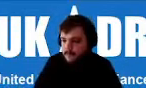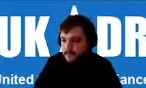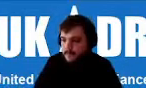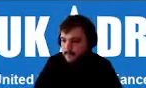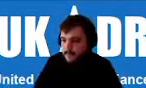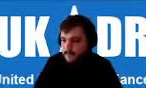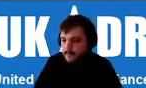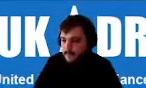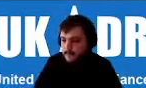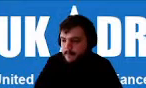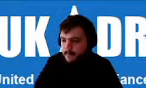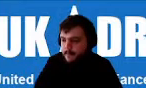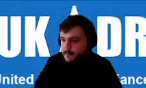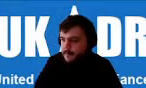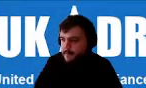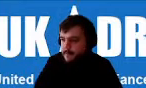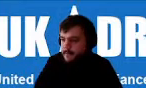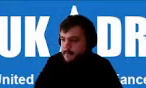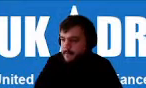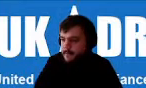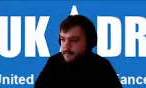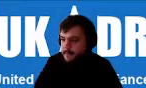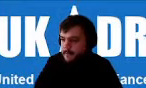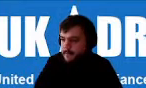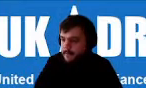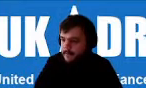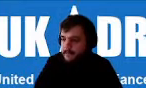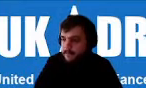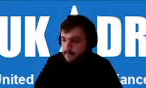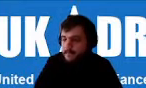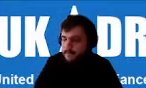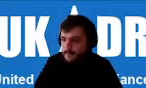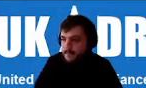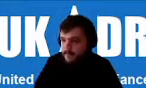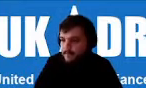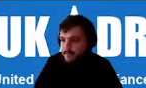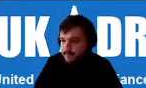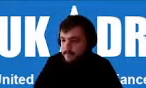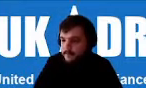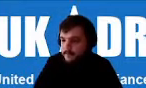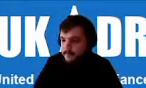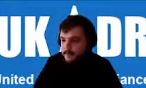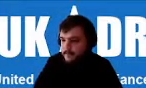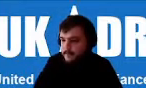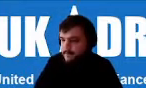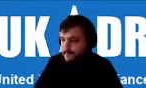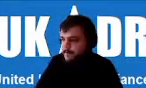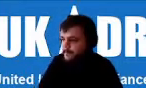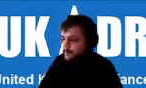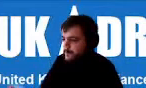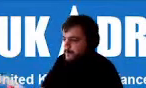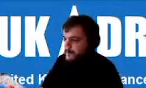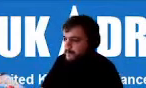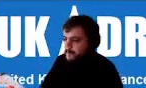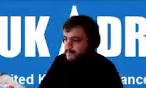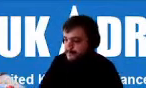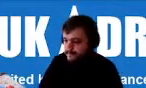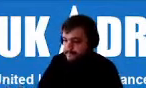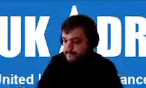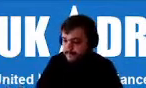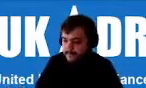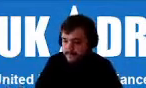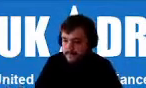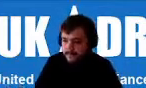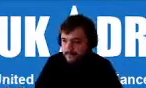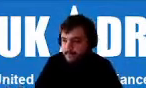abilities. Therefore, they have nothing much to say about vulnerability. After all, if we're going to tackle vulnerability, we need to